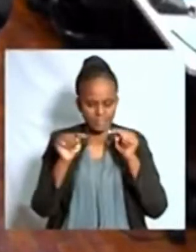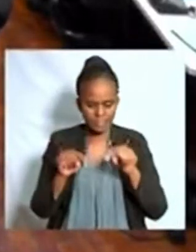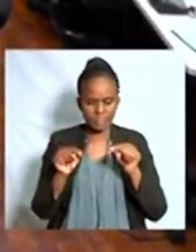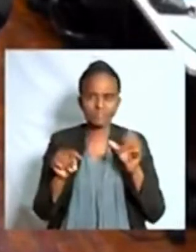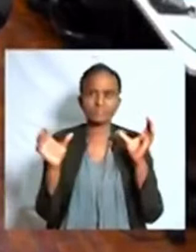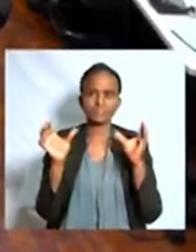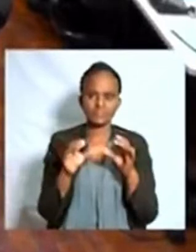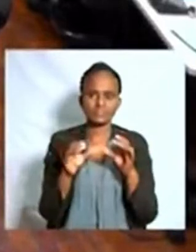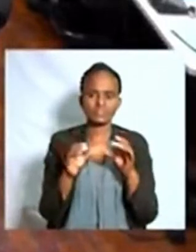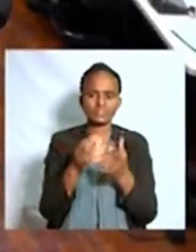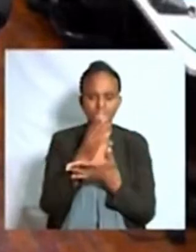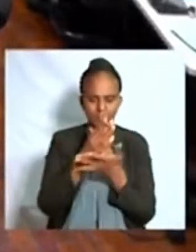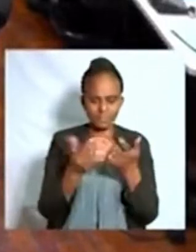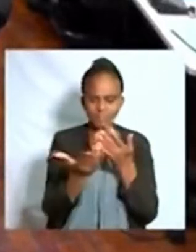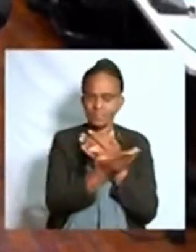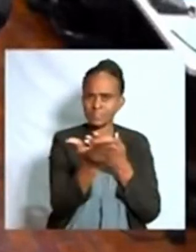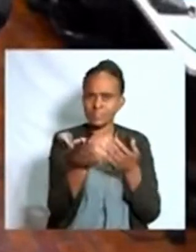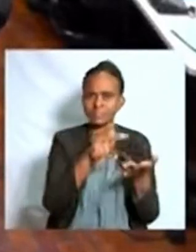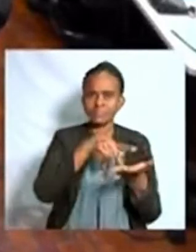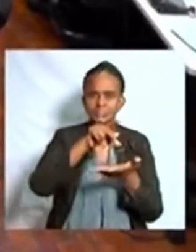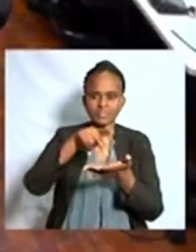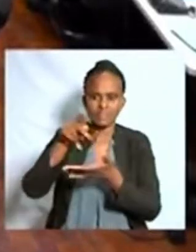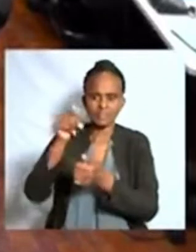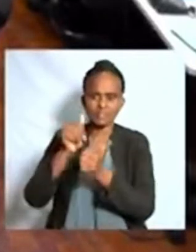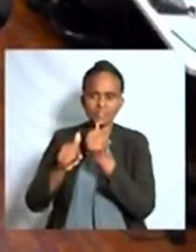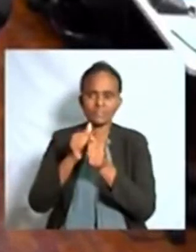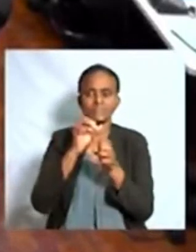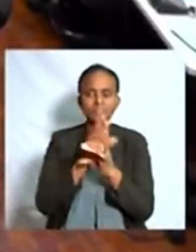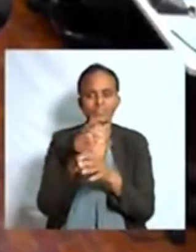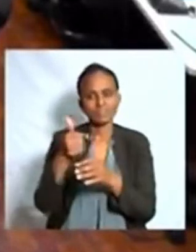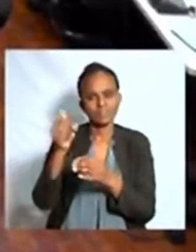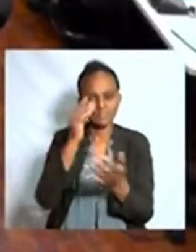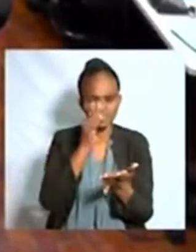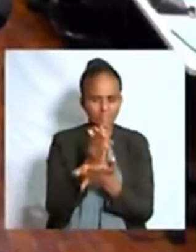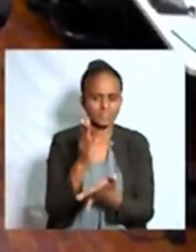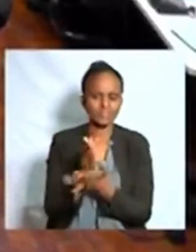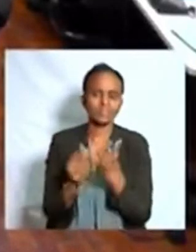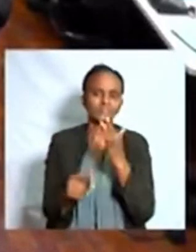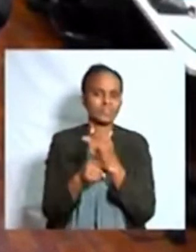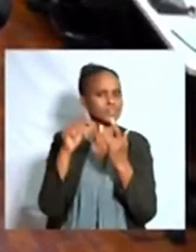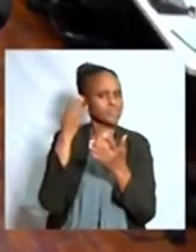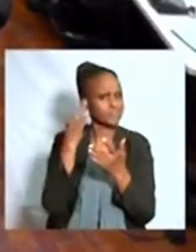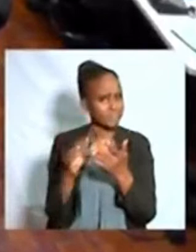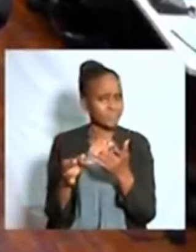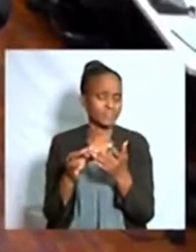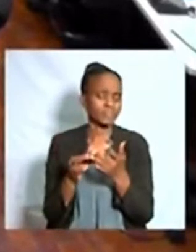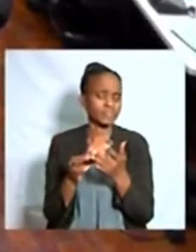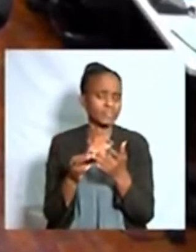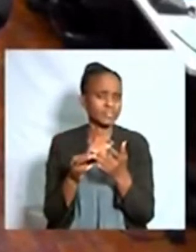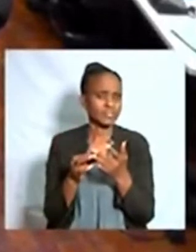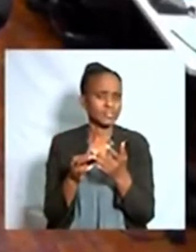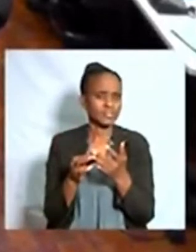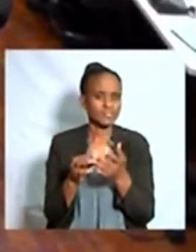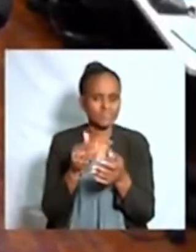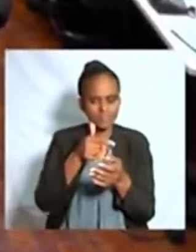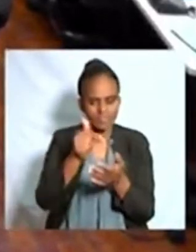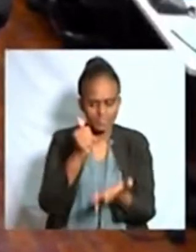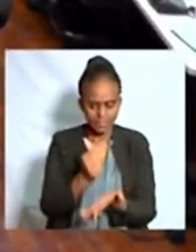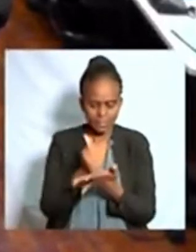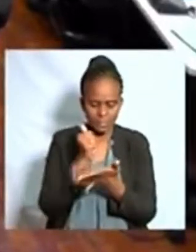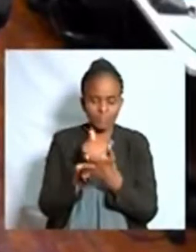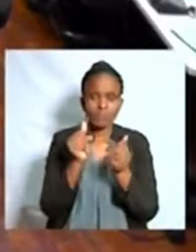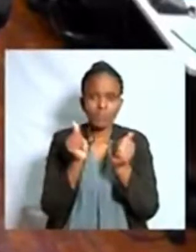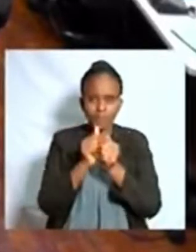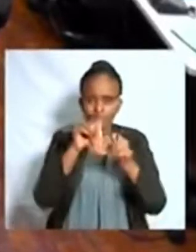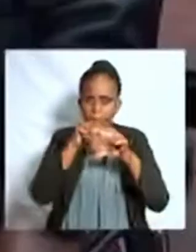that some of the payments that are due, you have stopped them as town clerk. Are you being assisted by the